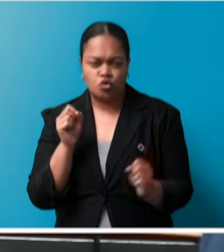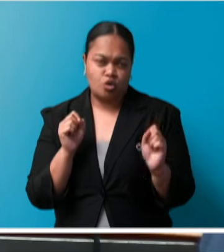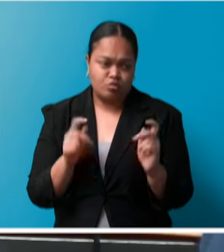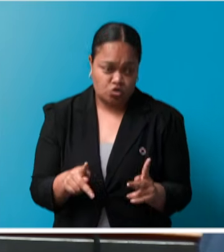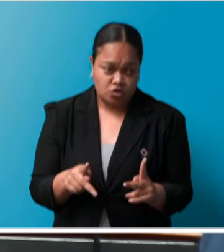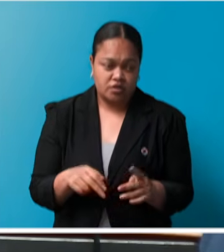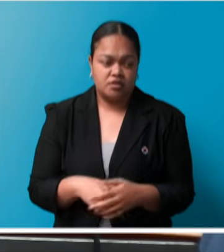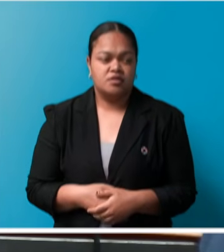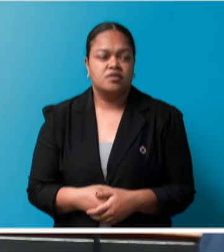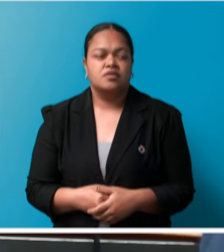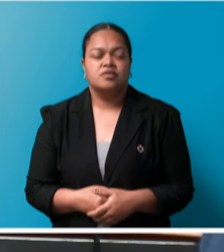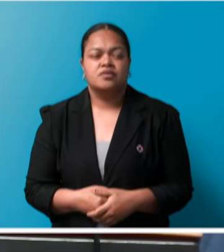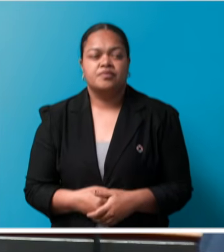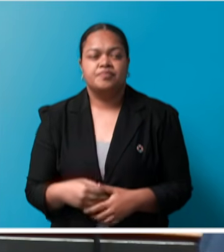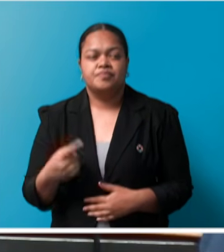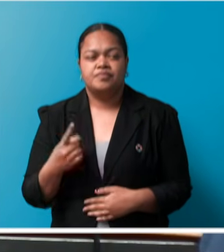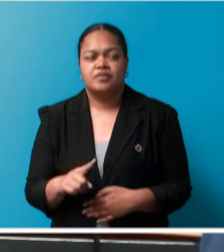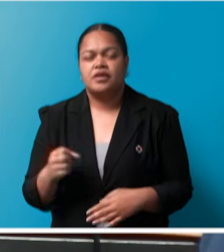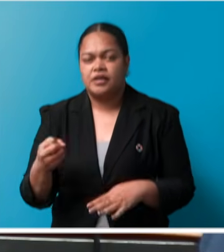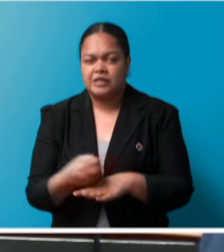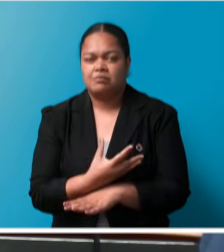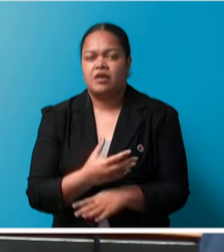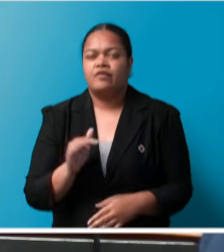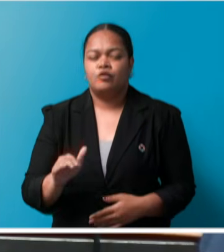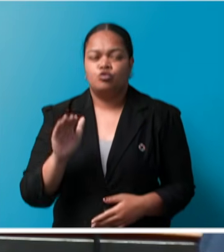opportunities, and inspire future generations.